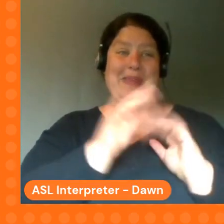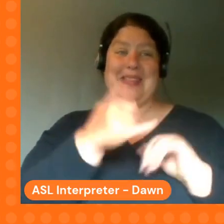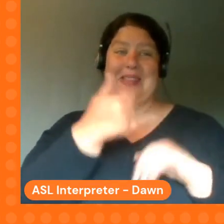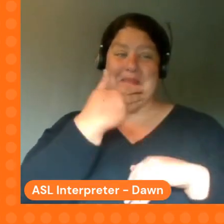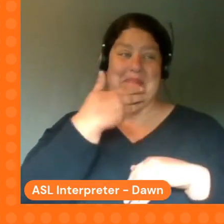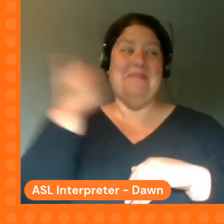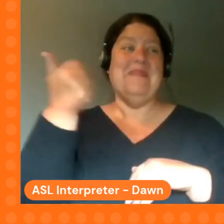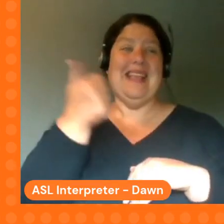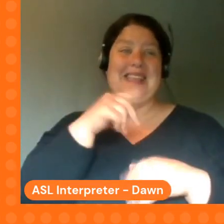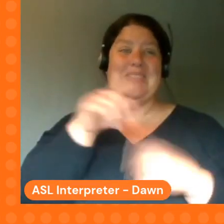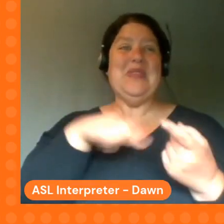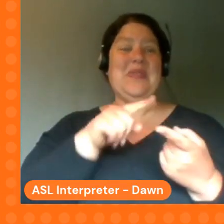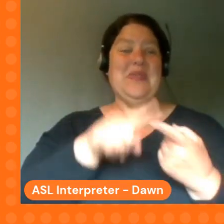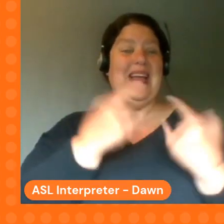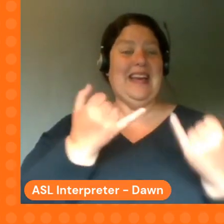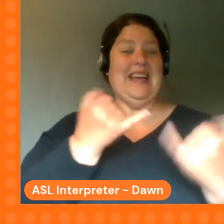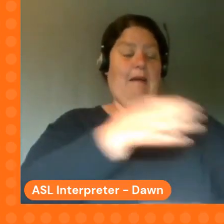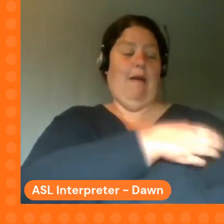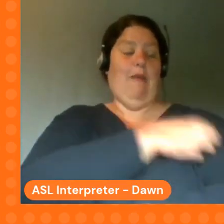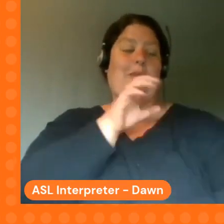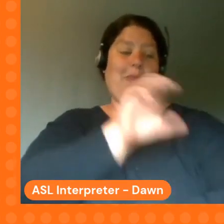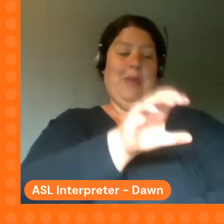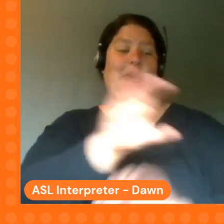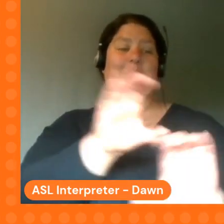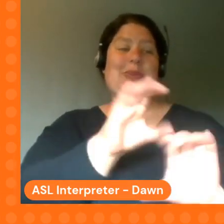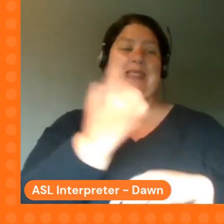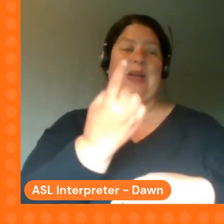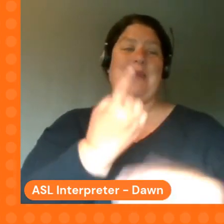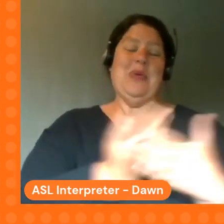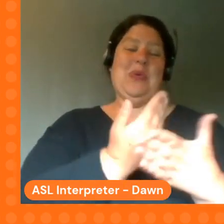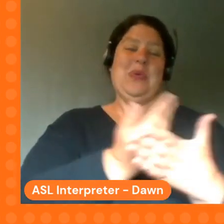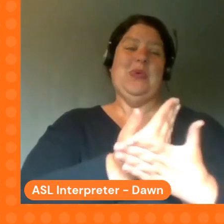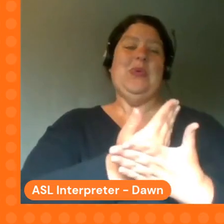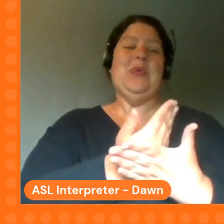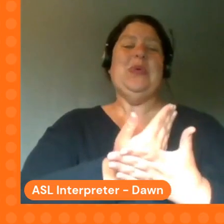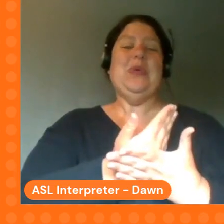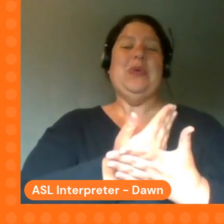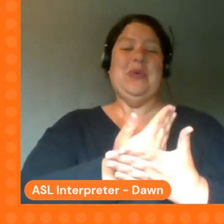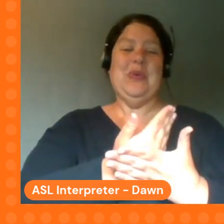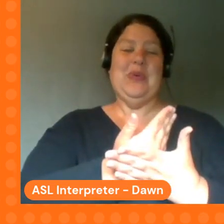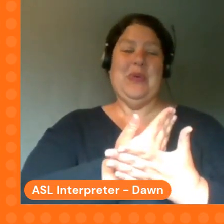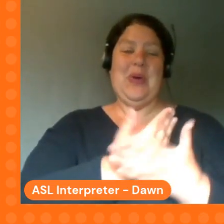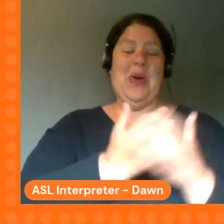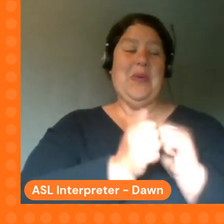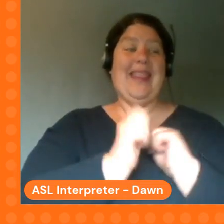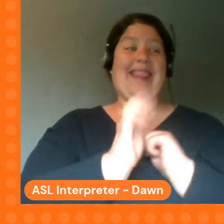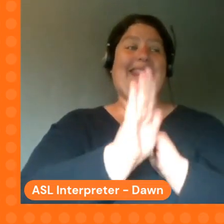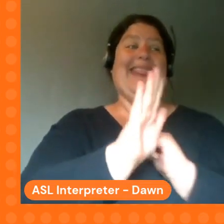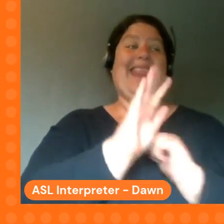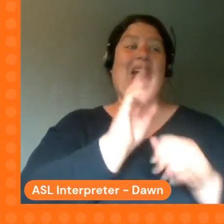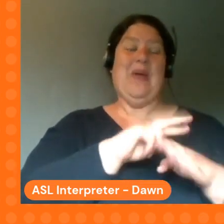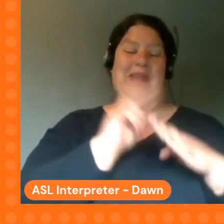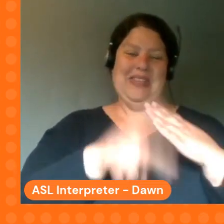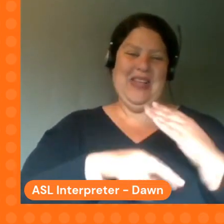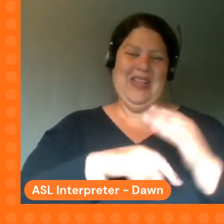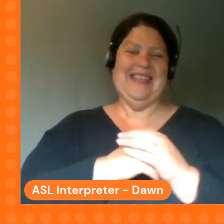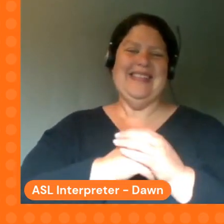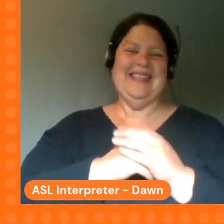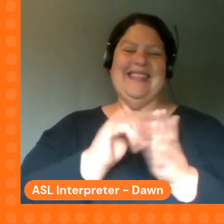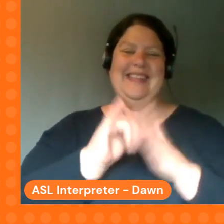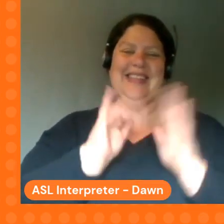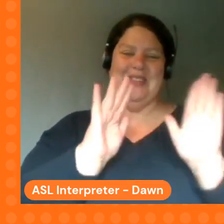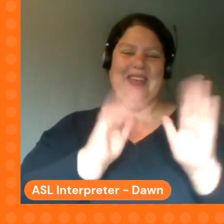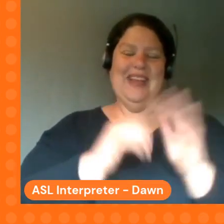they're empowered to do something new for their own results after you've done that. That's so great.